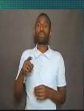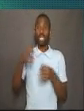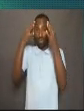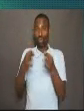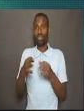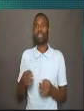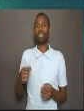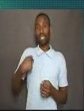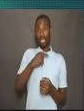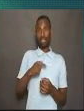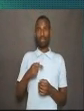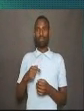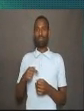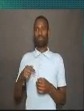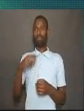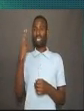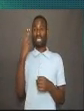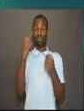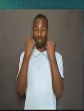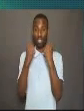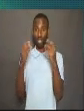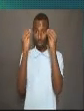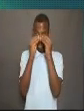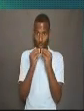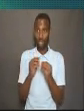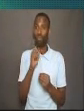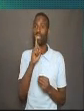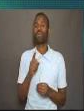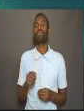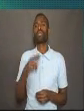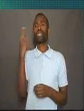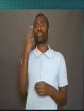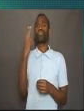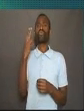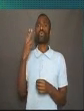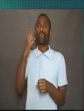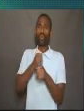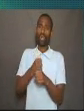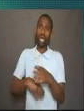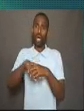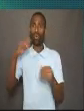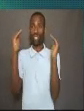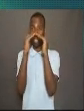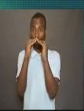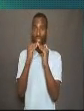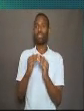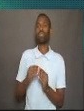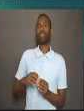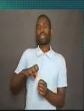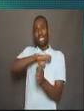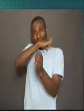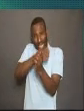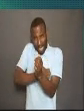the equation useful work out equals energy from the